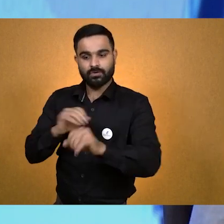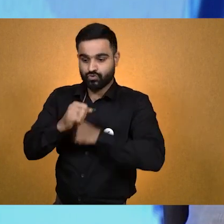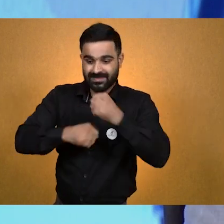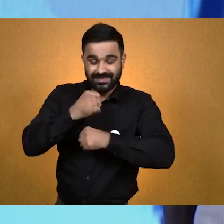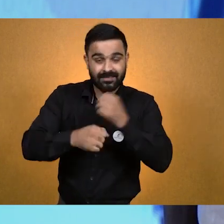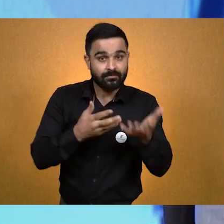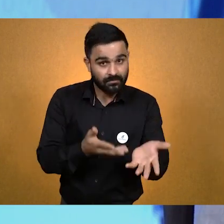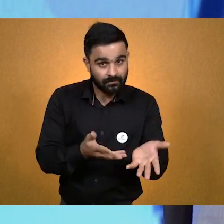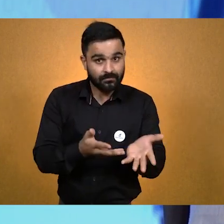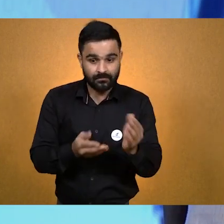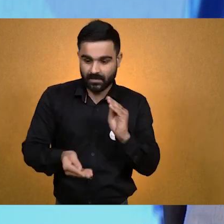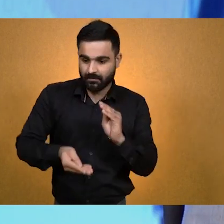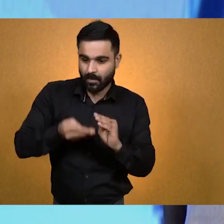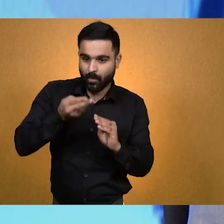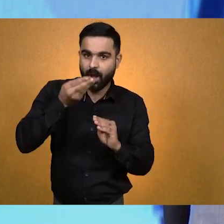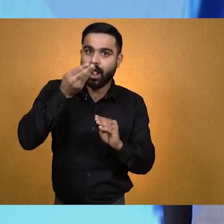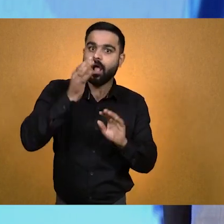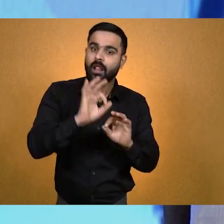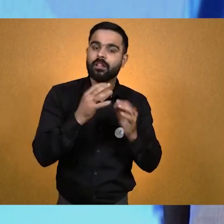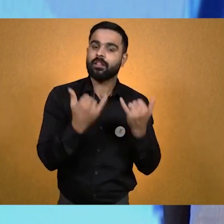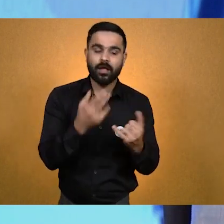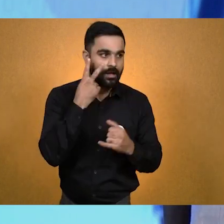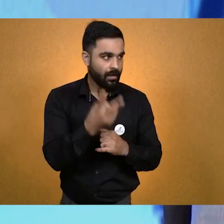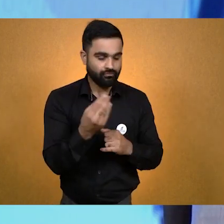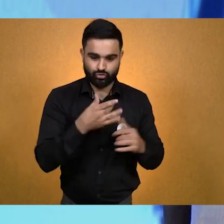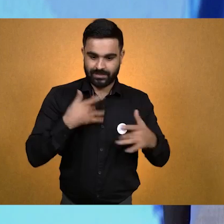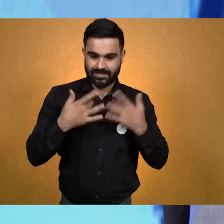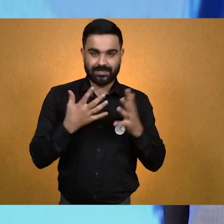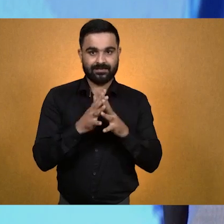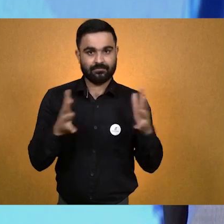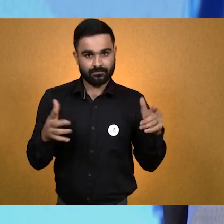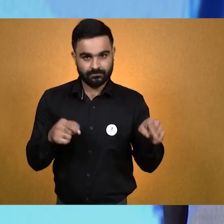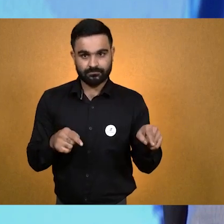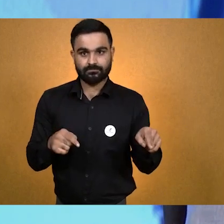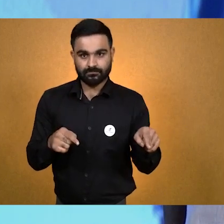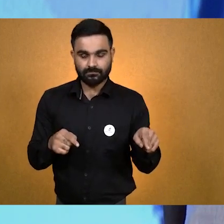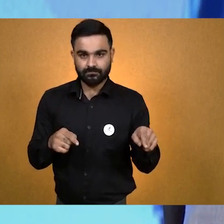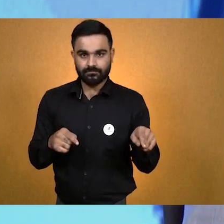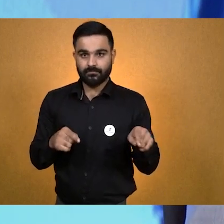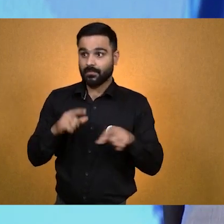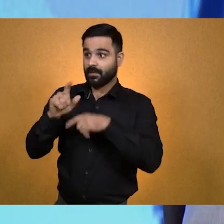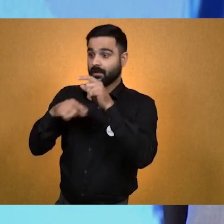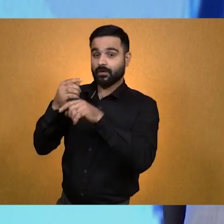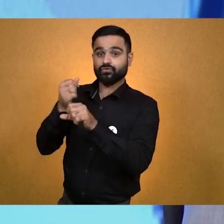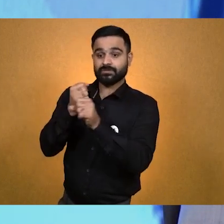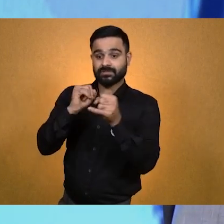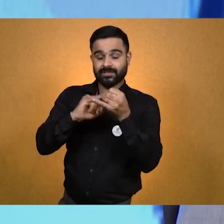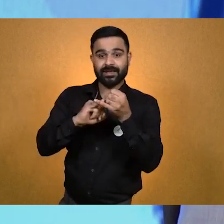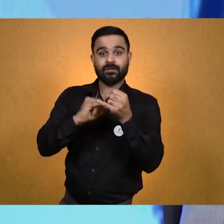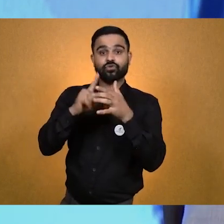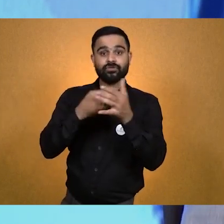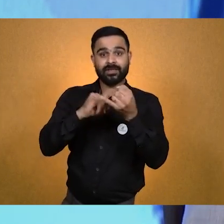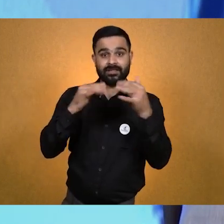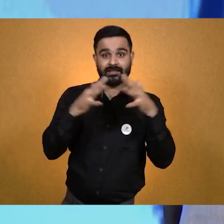sports sciences have increased a lot, and right now I do see like there are a lot of corporates like GSW and all, they